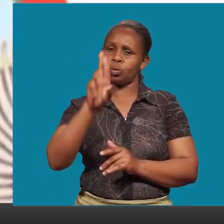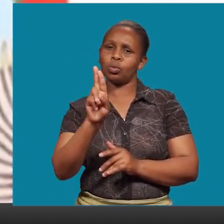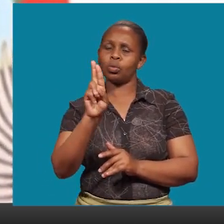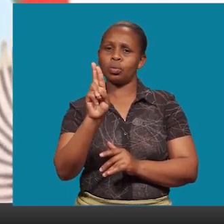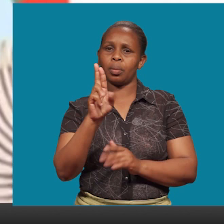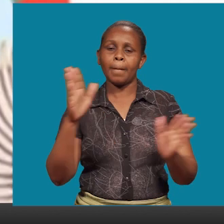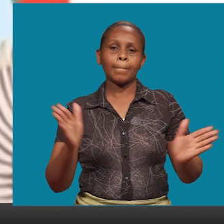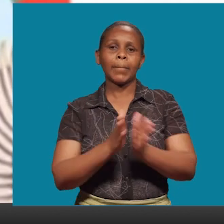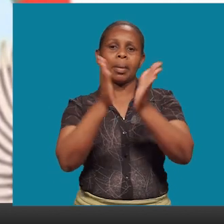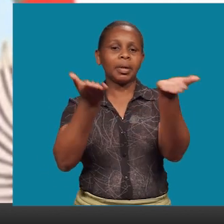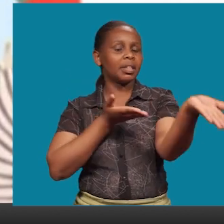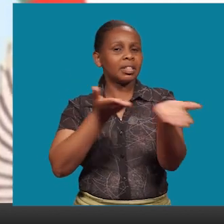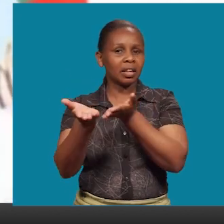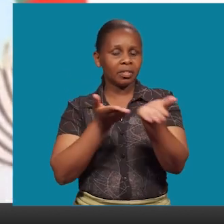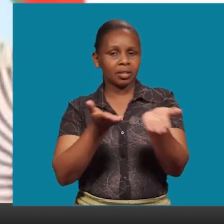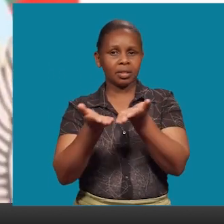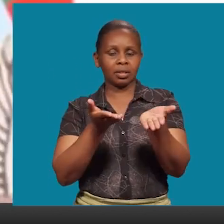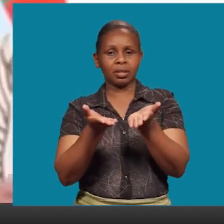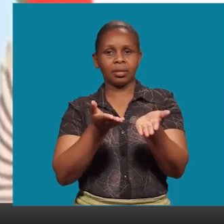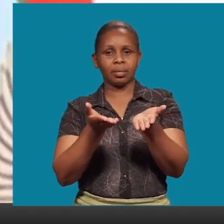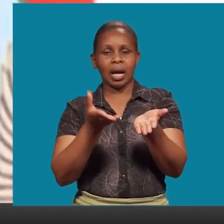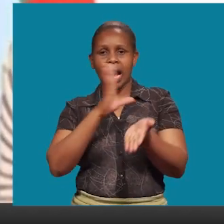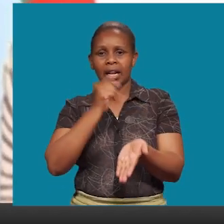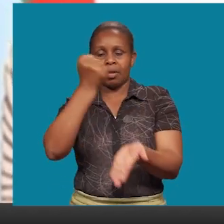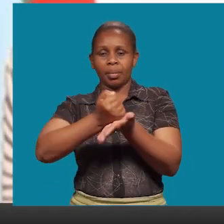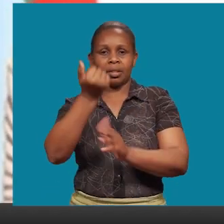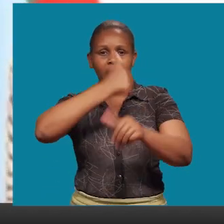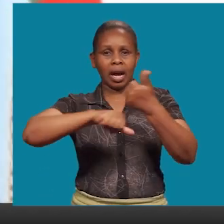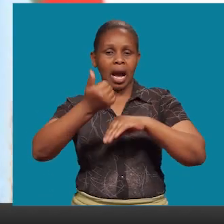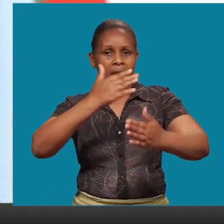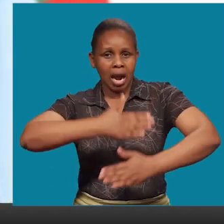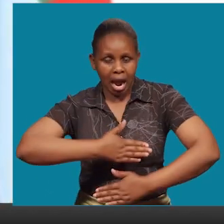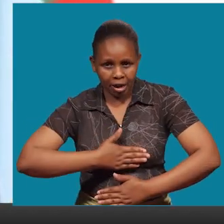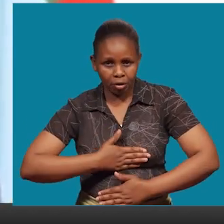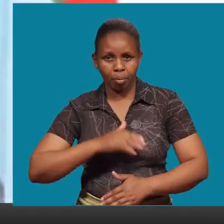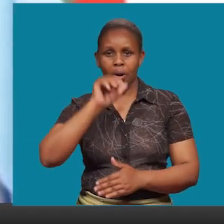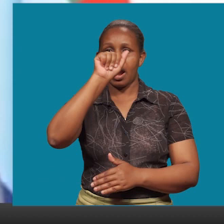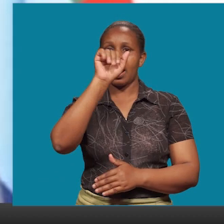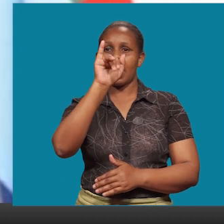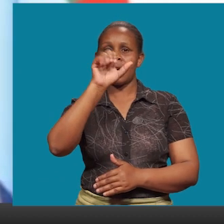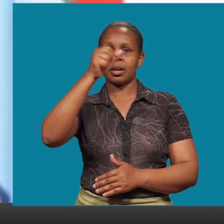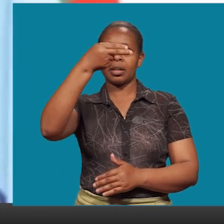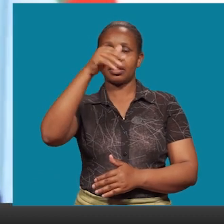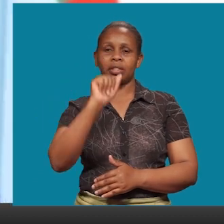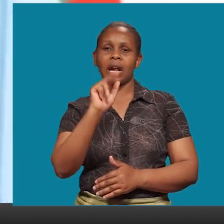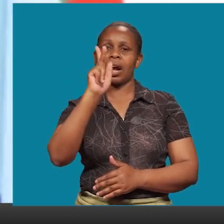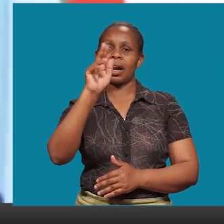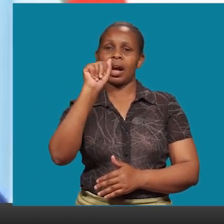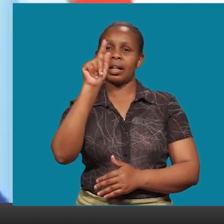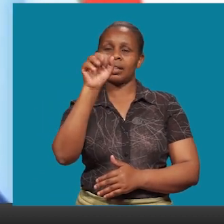Professor Njunguna Ndung'u, Public Service, Gender and Affirmative